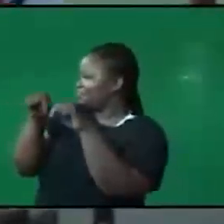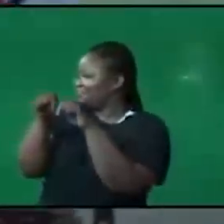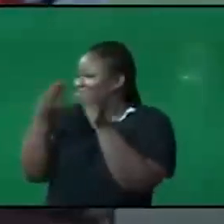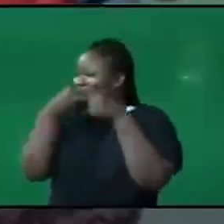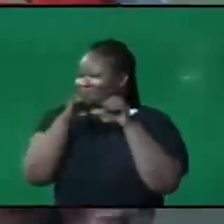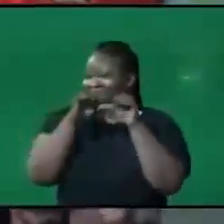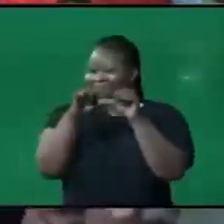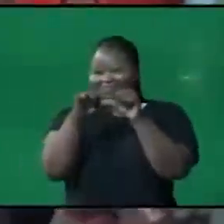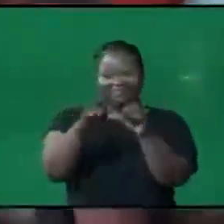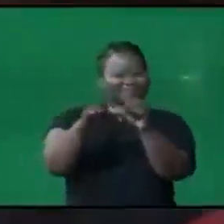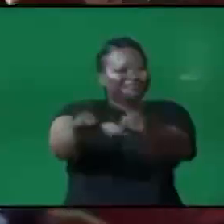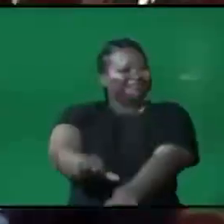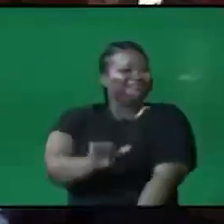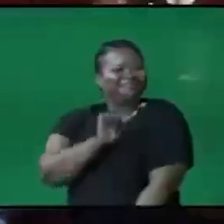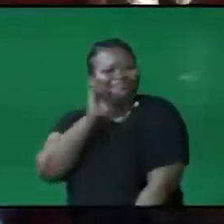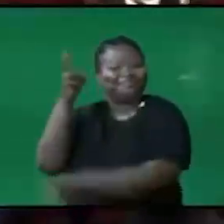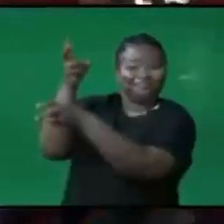Siyaya.